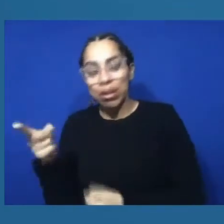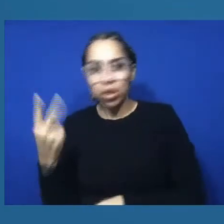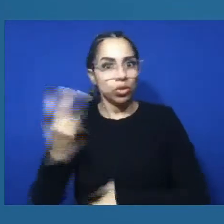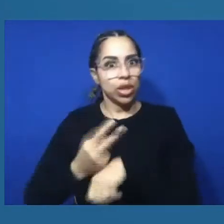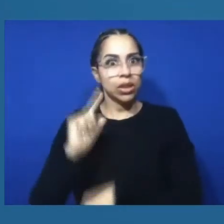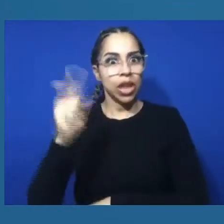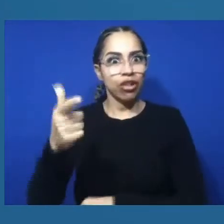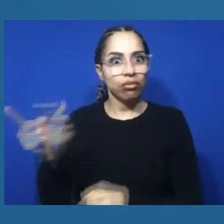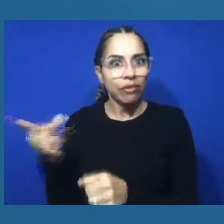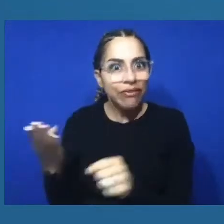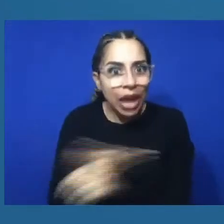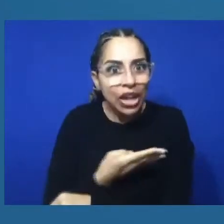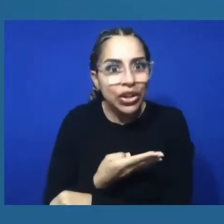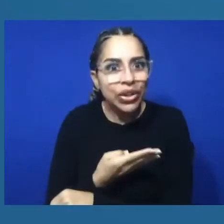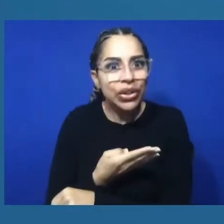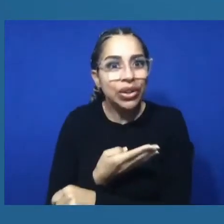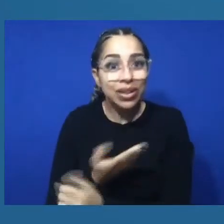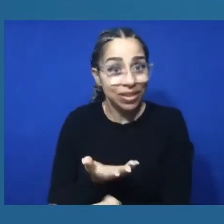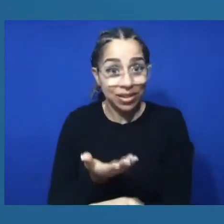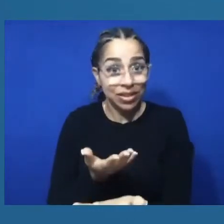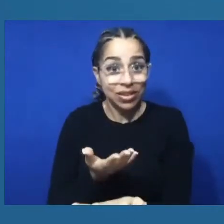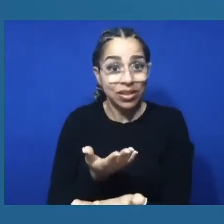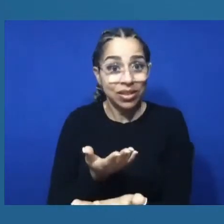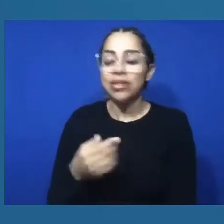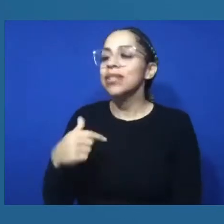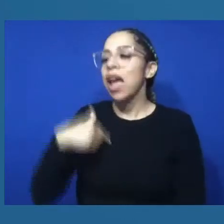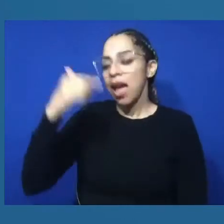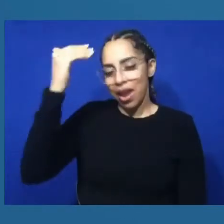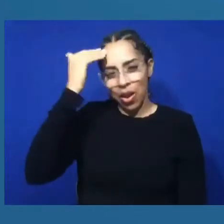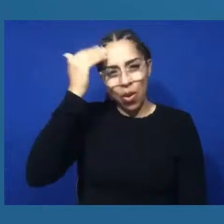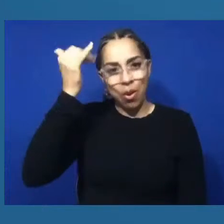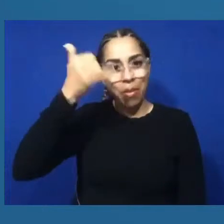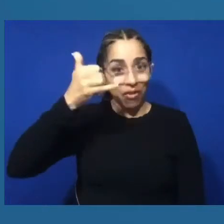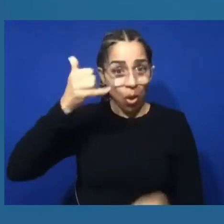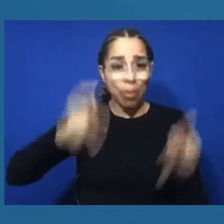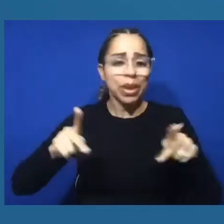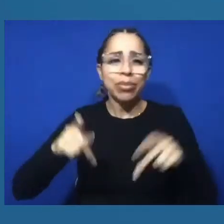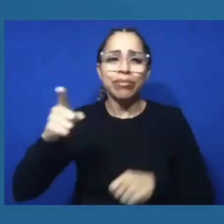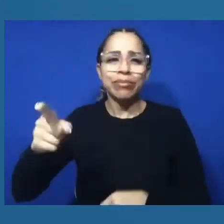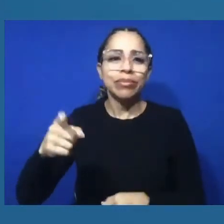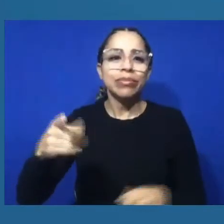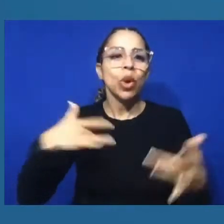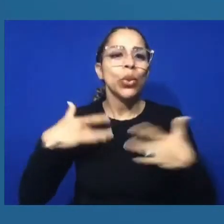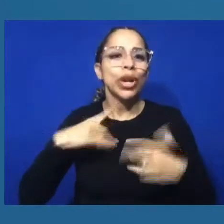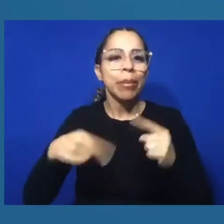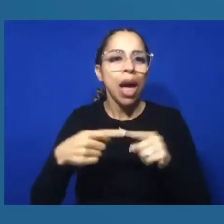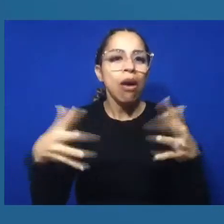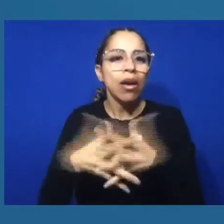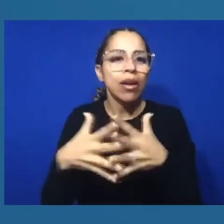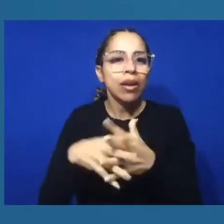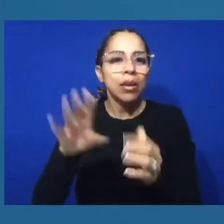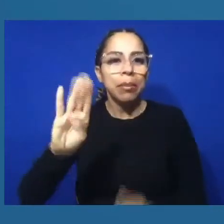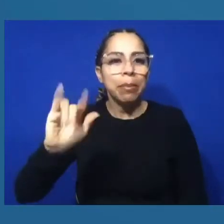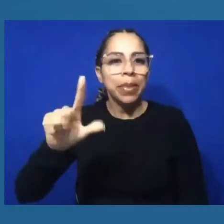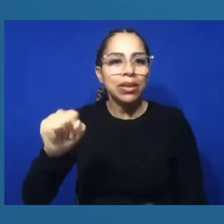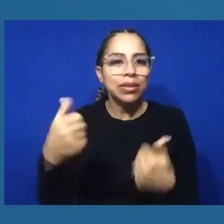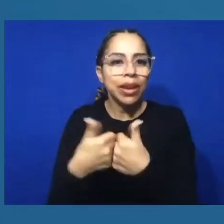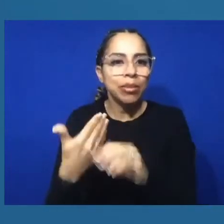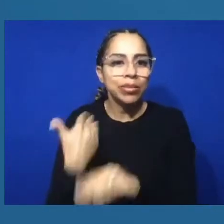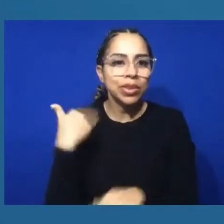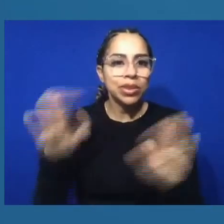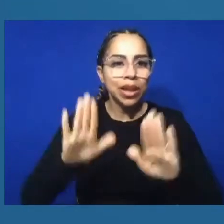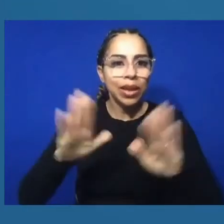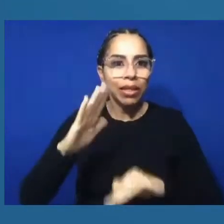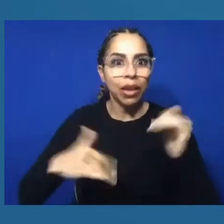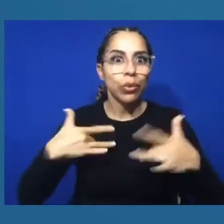fired? Does that upset You know, I know Buffalonians, they're talking more about the Bills game on Sunday than they are about that. Okay, let's do on this side, Jack. We're